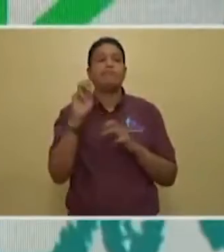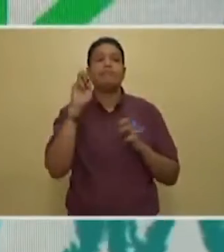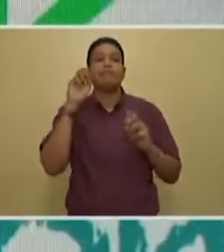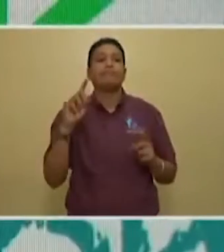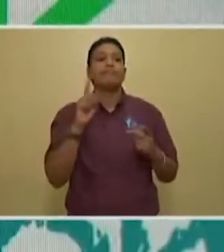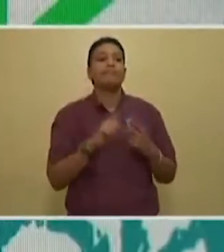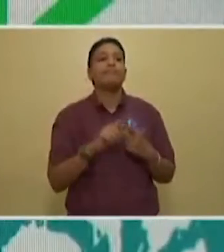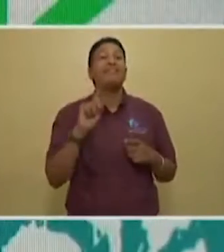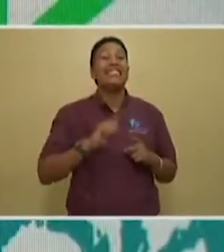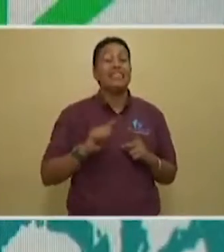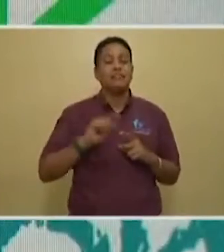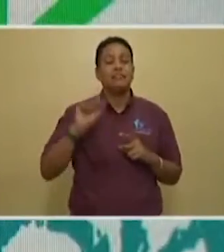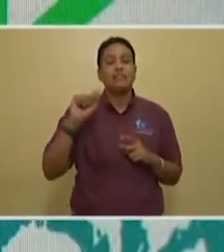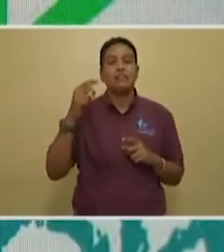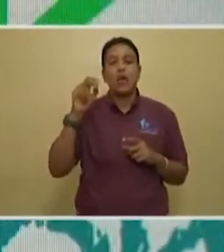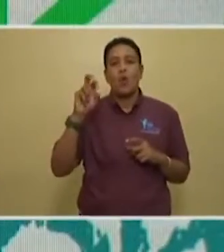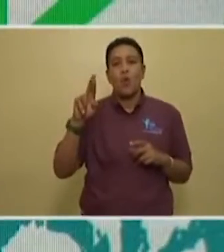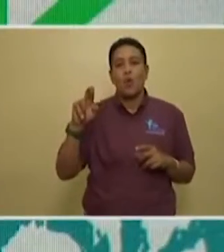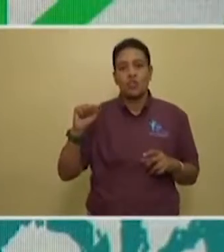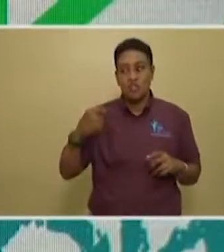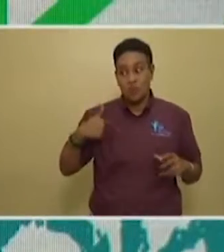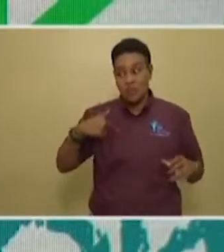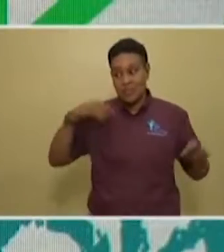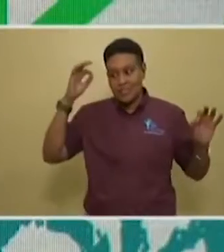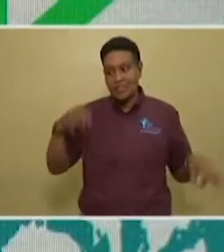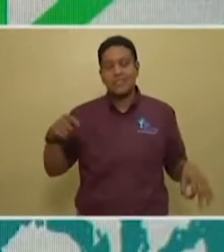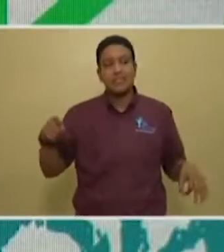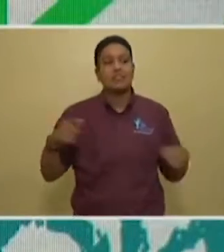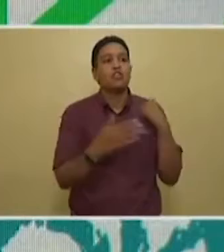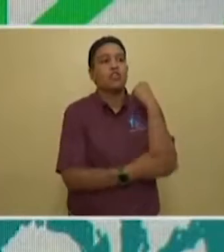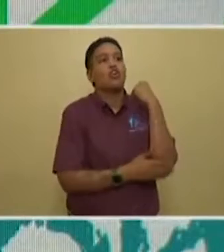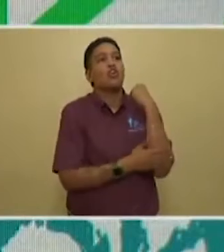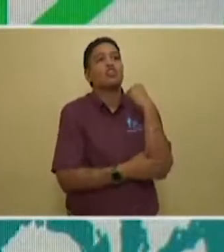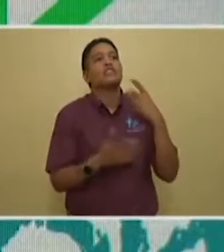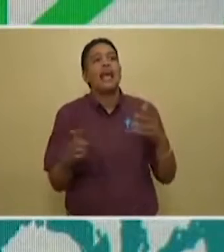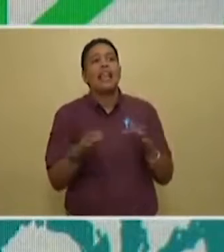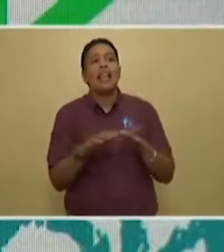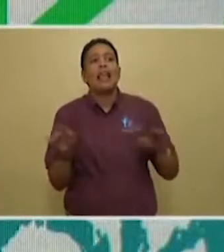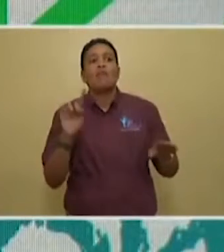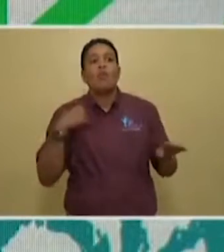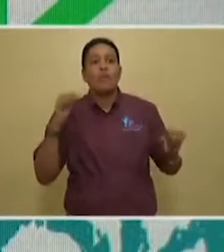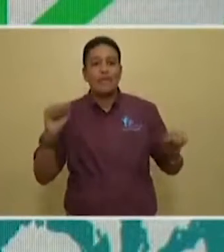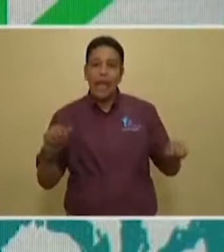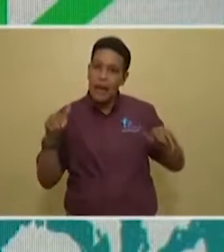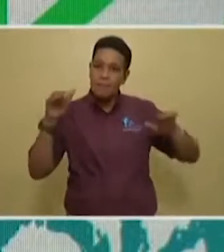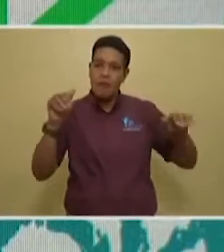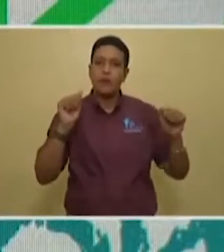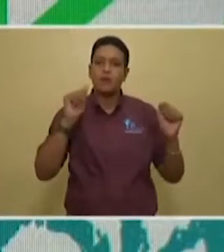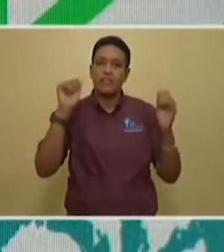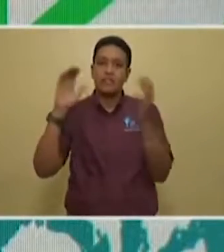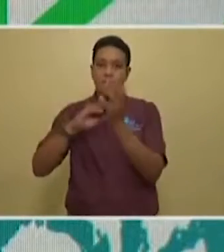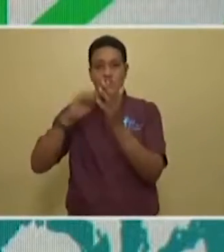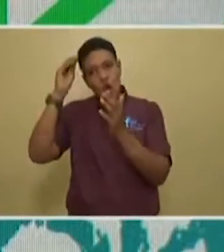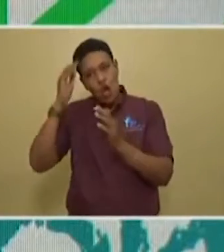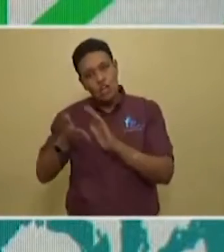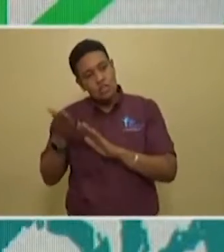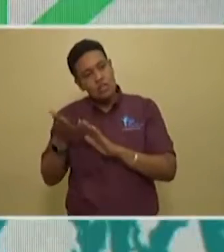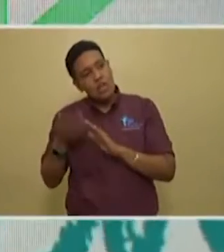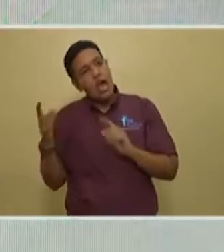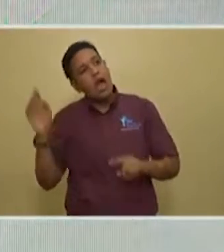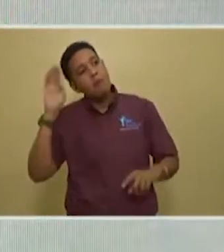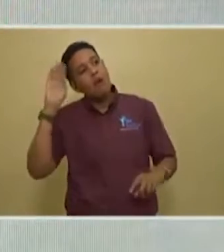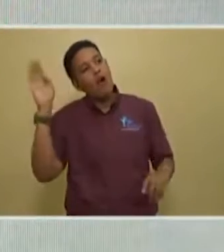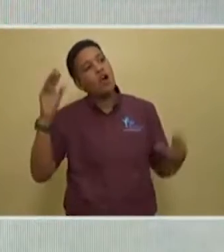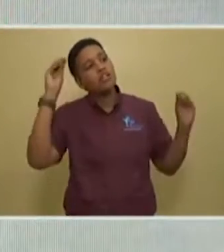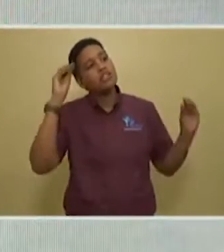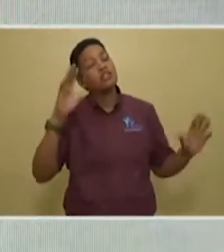Education and stakeholders, we have decided that the country is at a state where we can go back to face-to-face, then all teachers